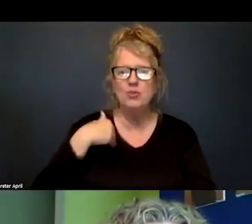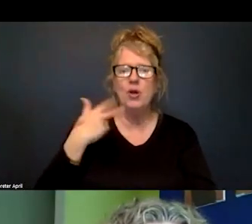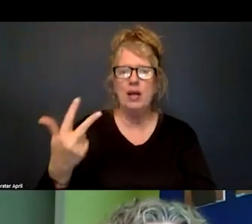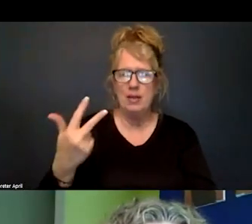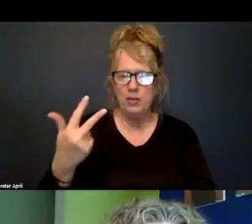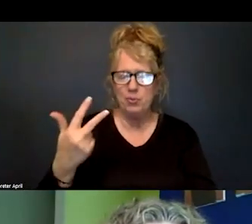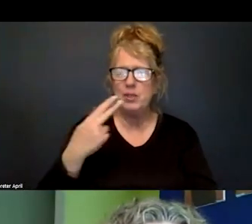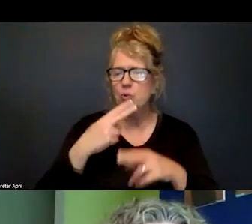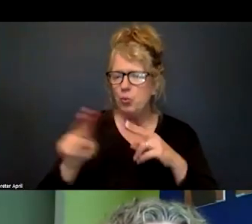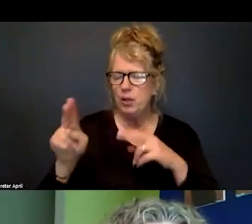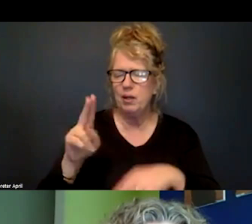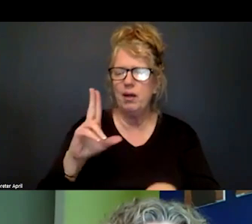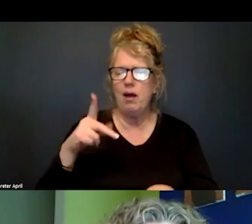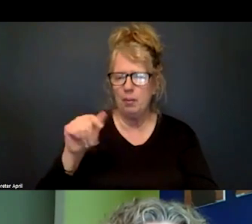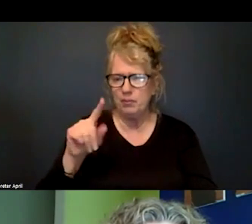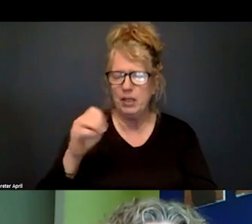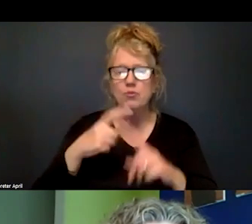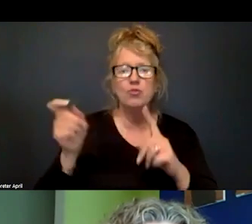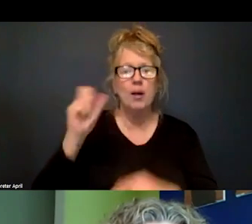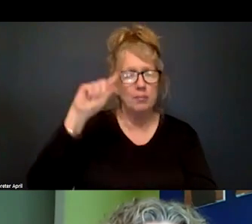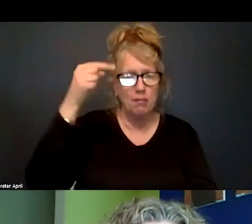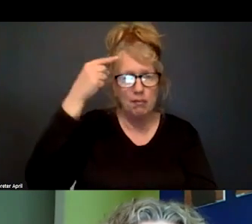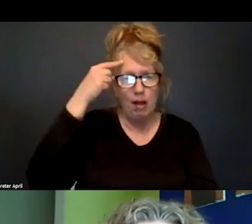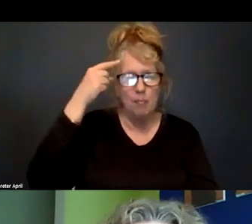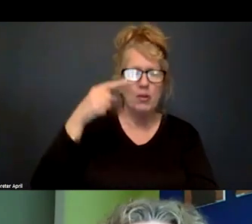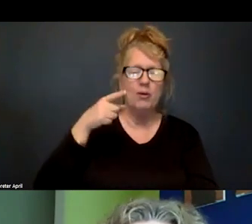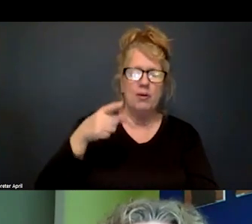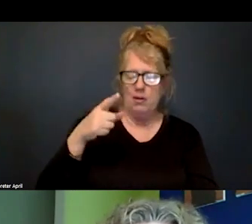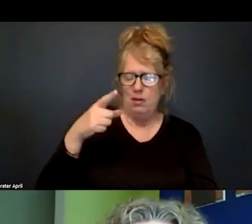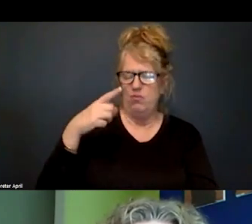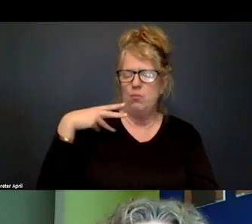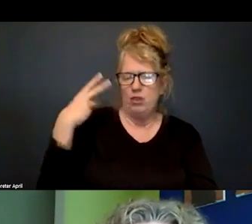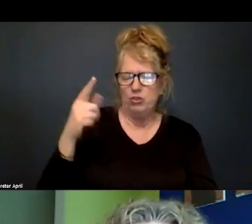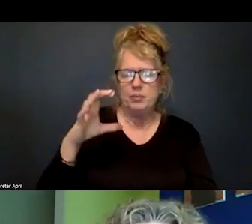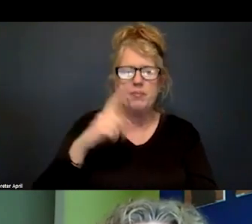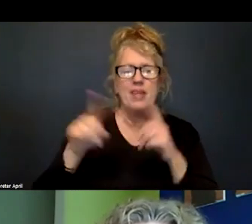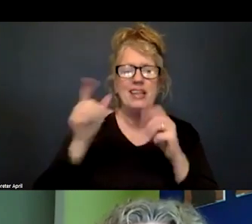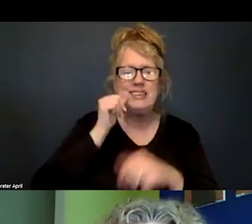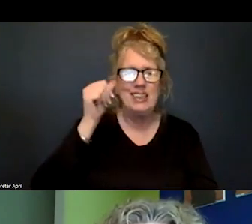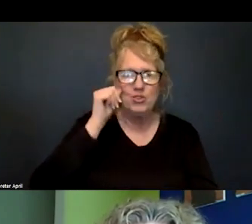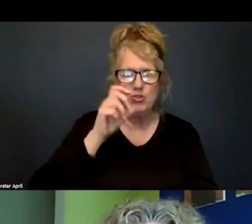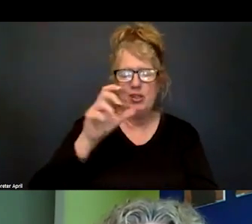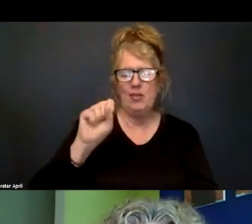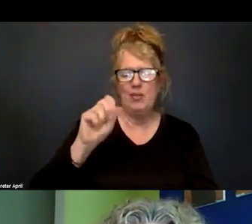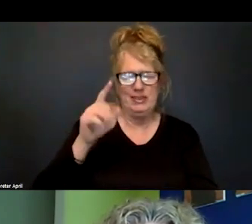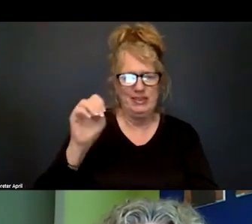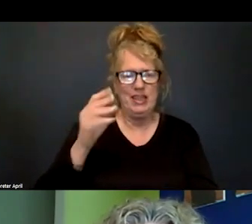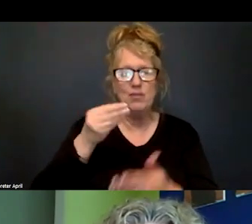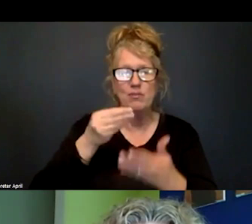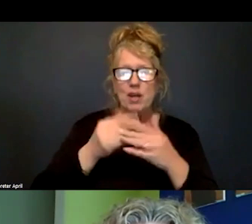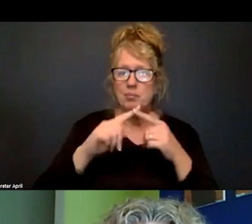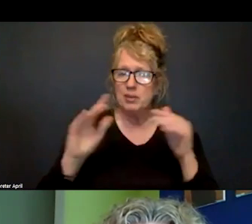quick updates coming from Capitol Hill. The first update is yesterday, the Senate Finance Committee advanced